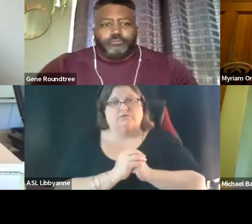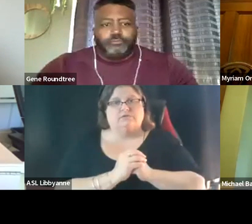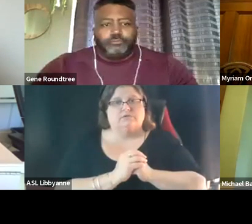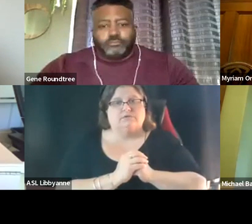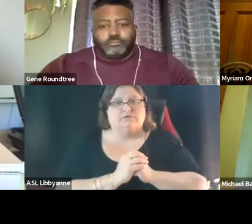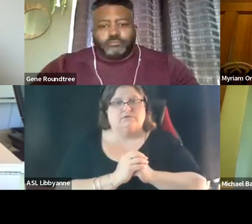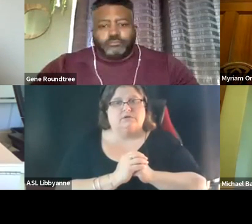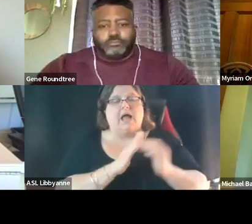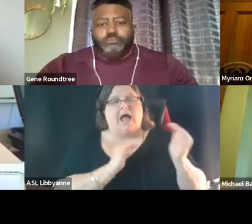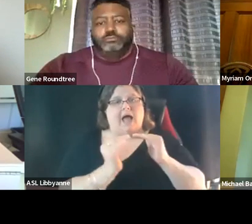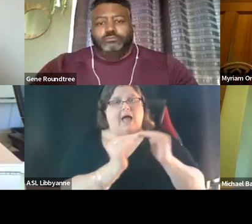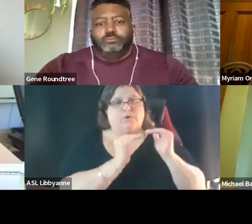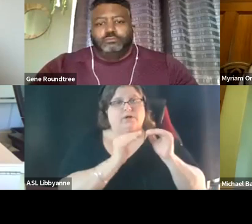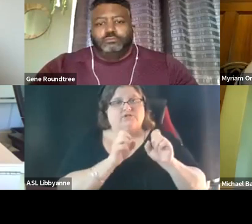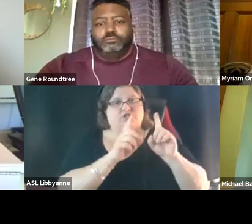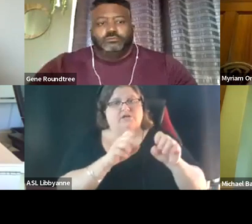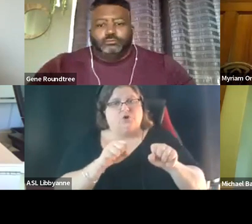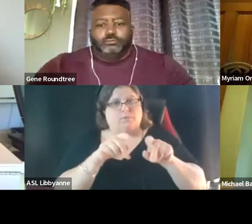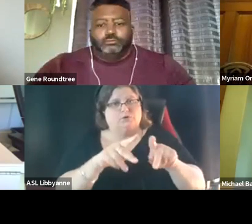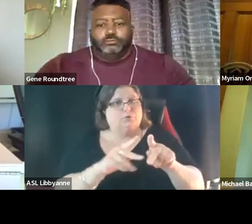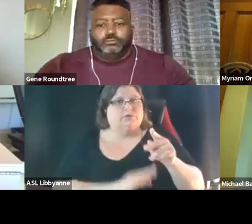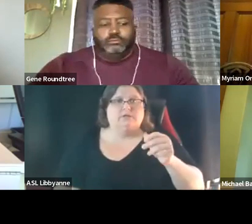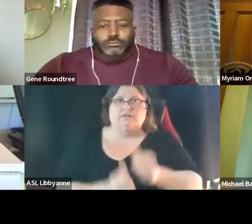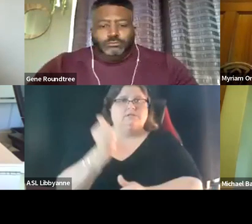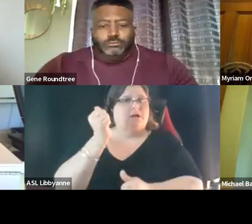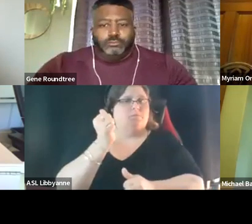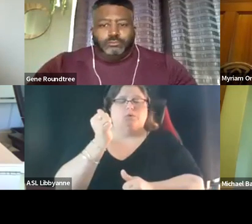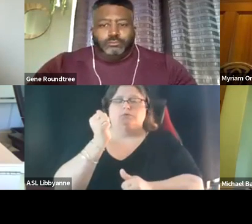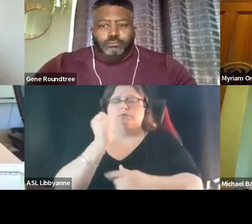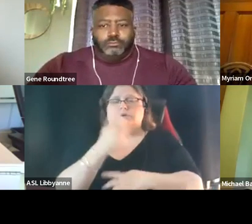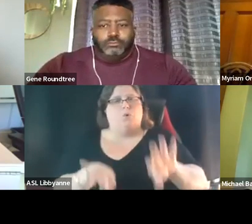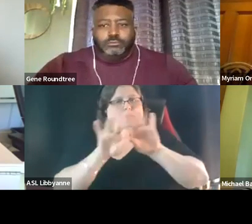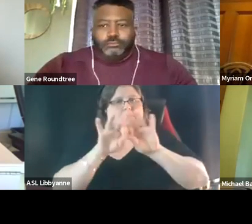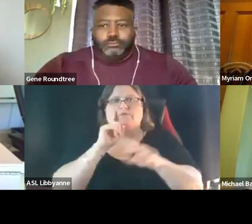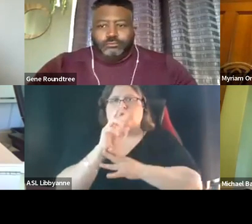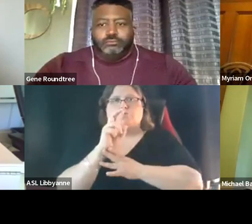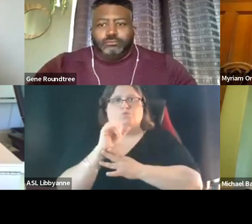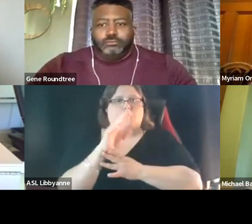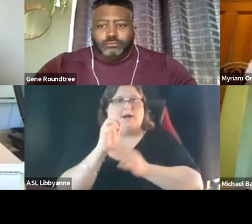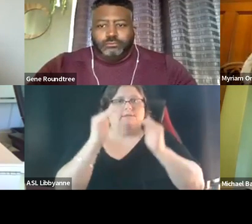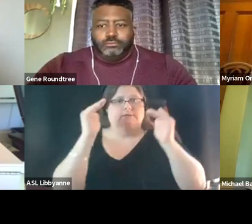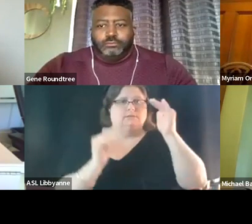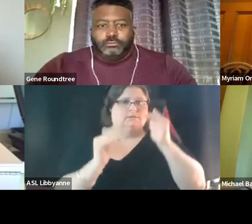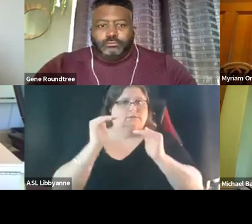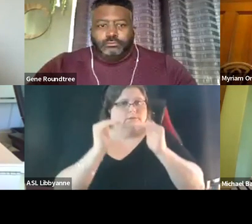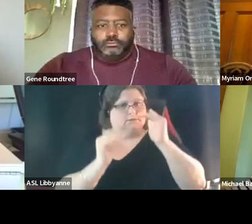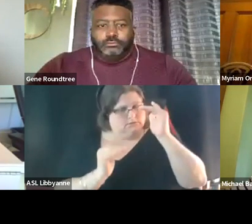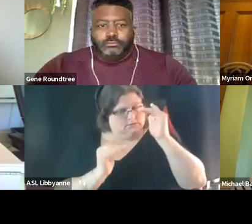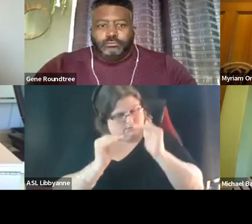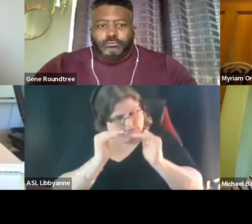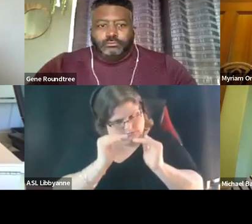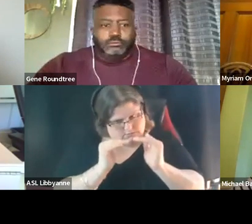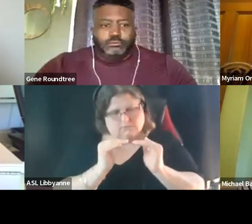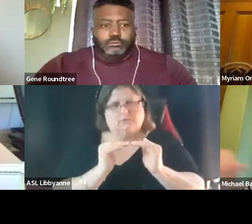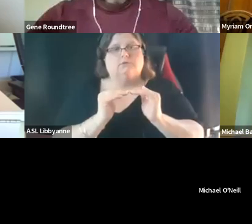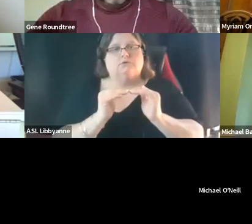equitable educational opportunity is the most important lever for racial equity. In order for this work to happen, however, the